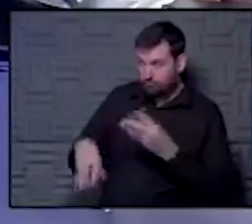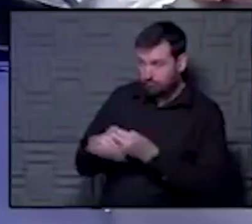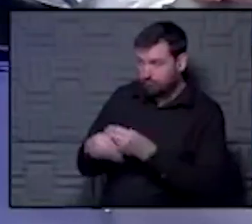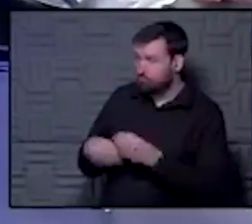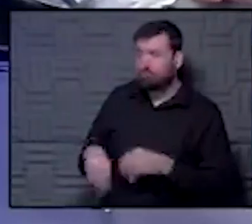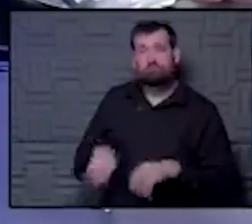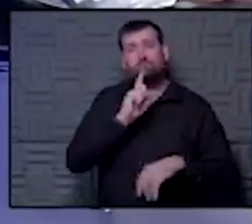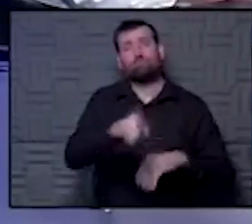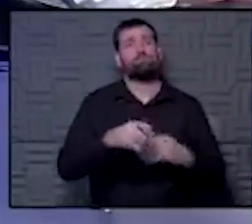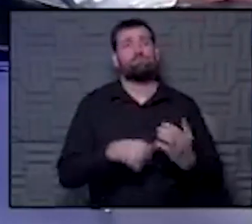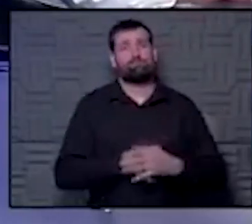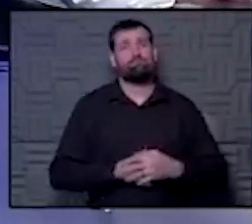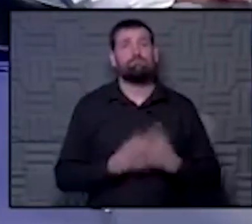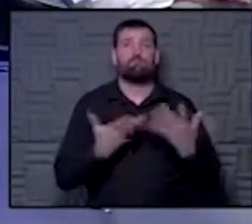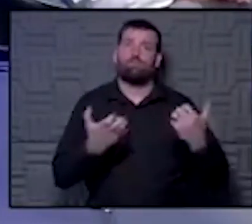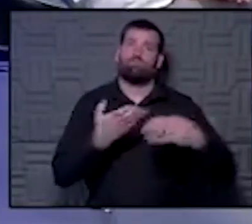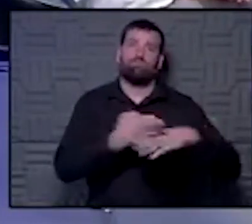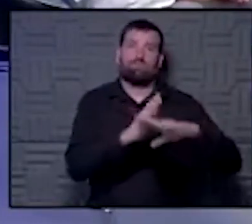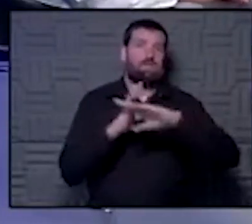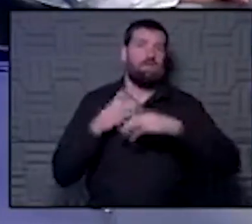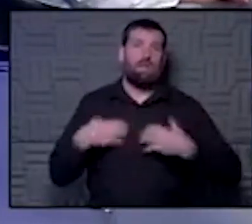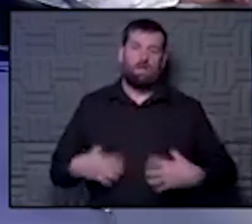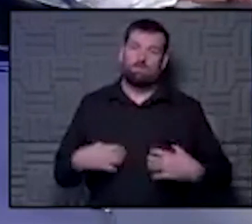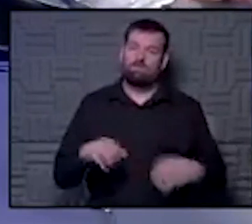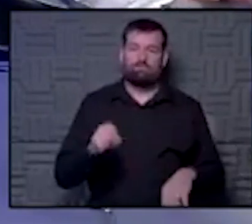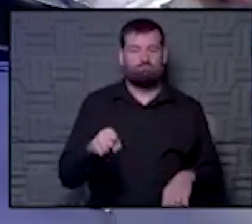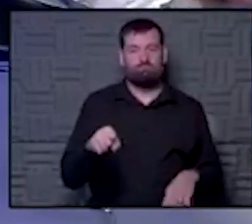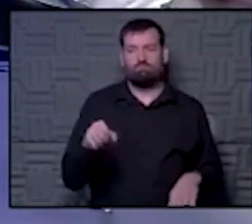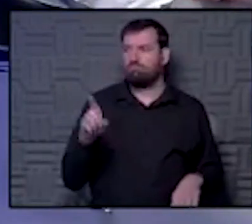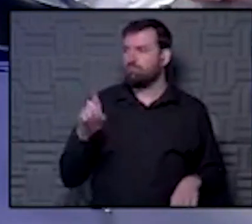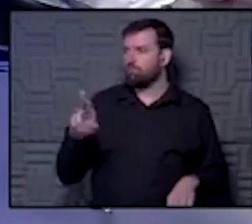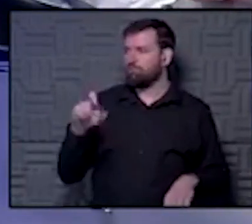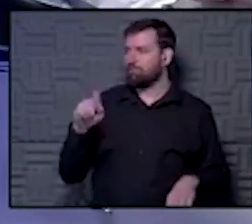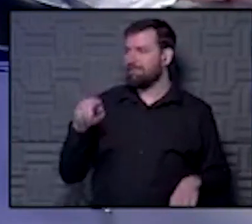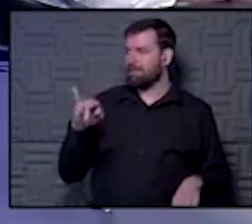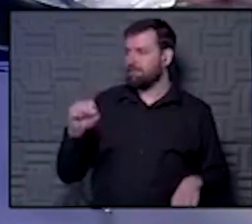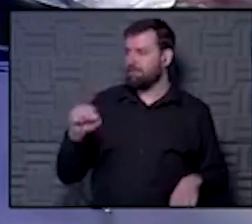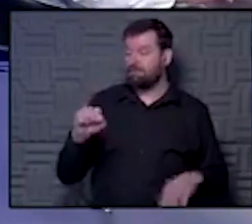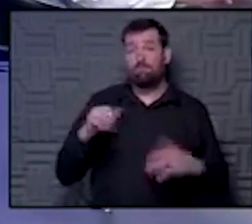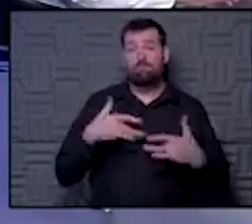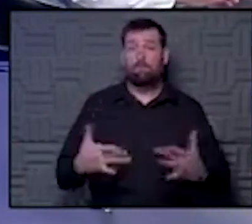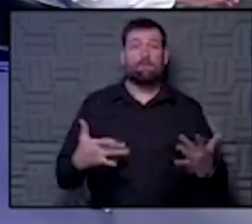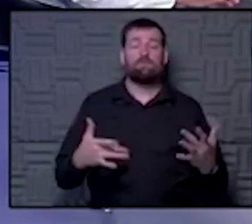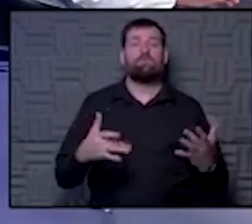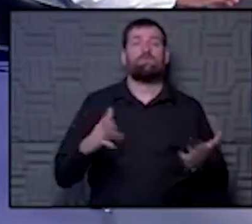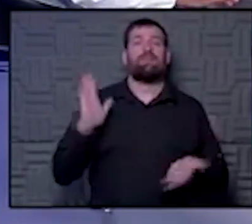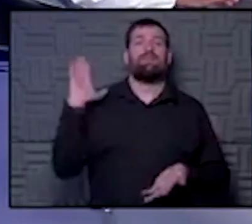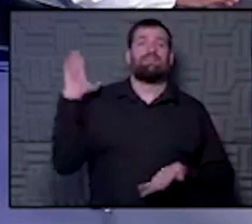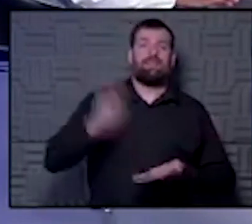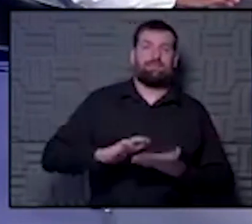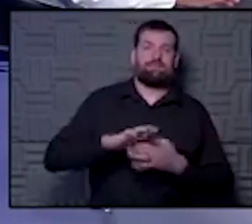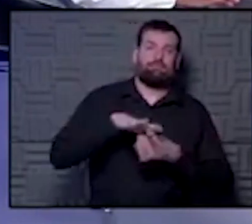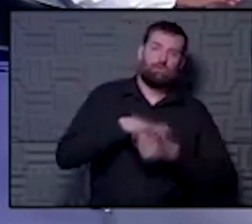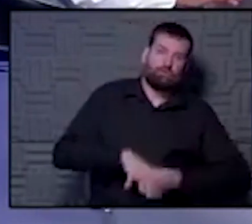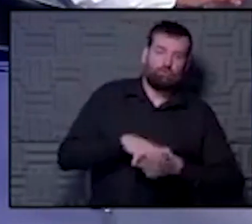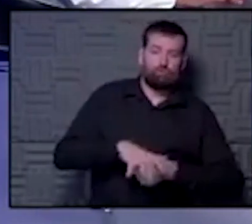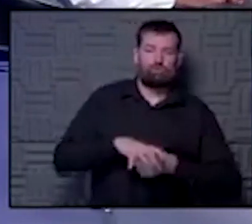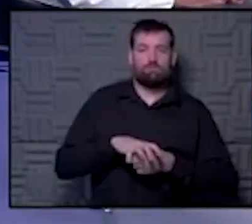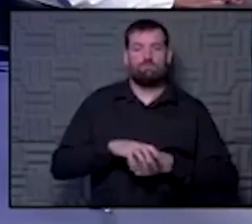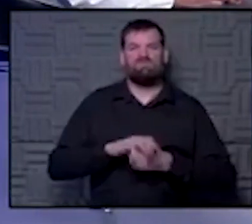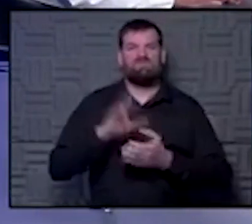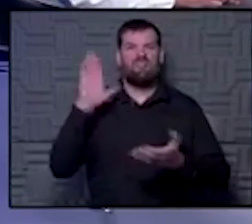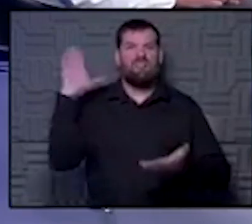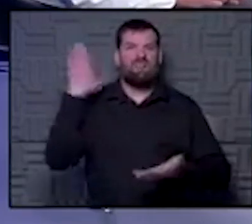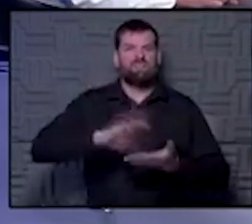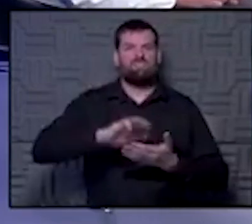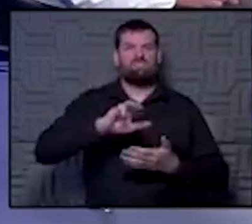Yeah, sure. We definitely want to protect the lungs like you're talking about, Dr. Stites, and you usually do that with smaller pressures or smaller tidal volumes